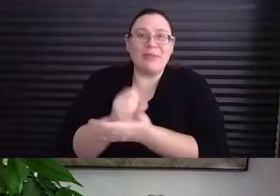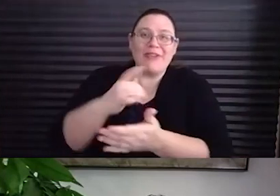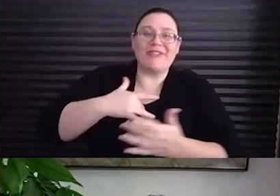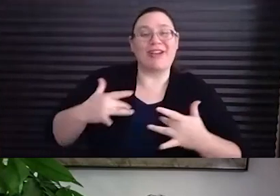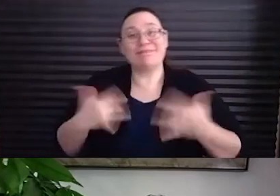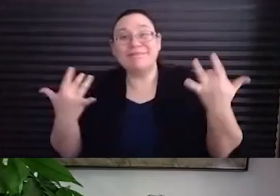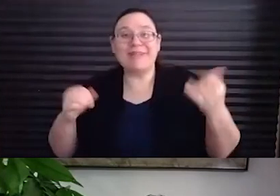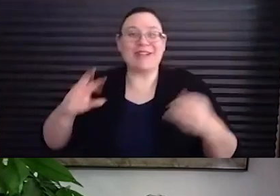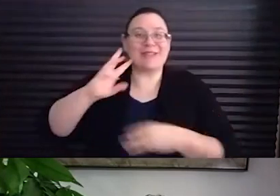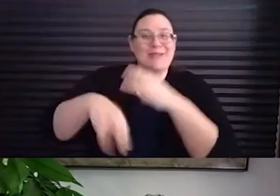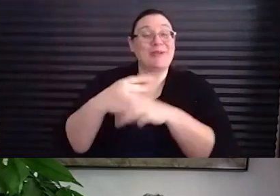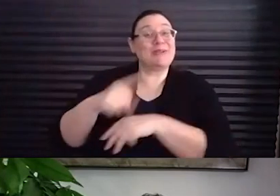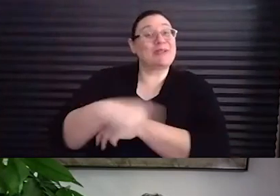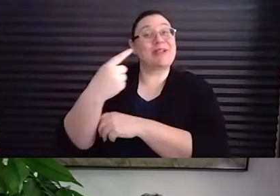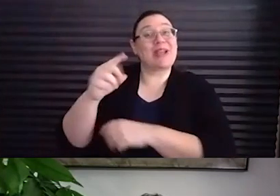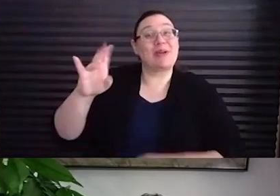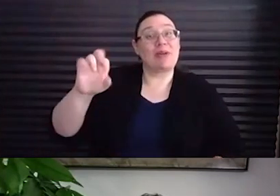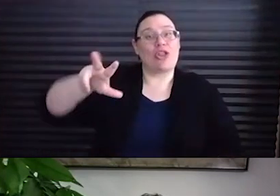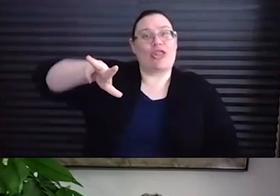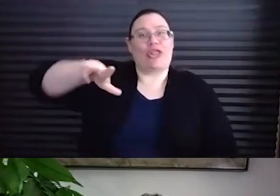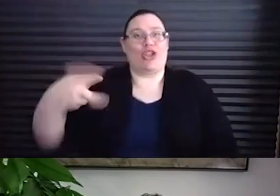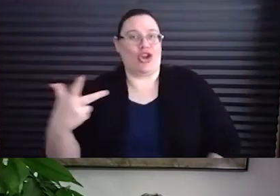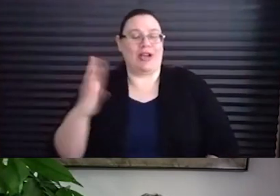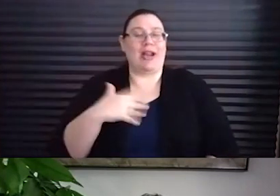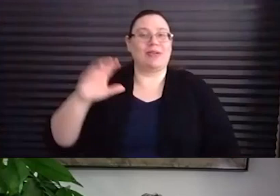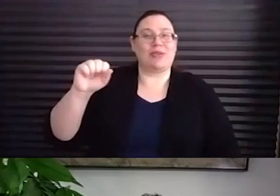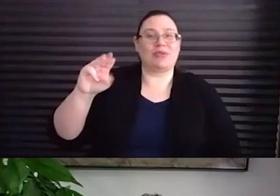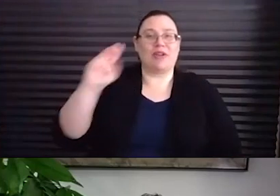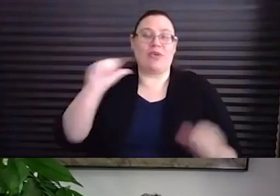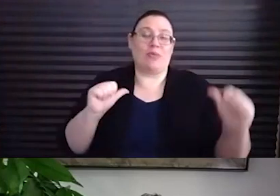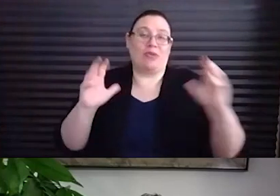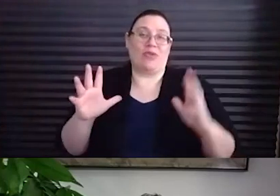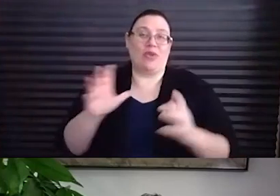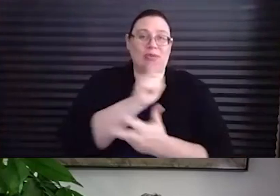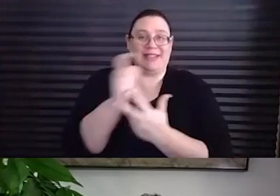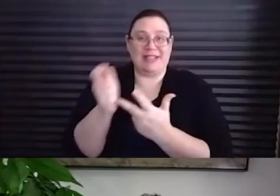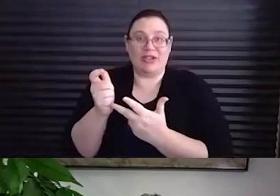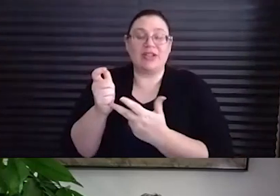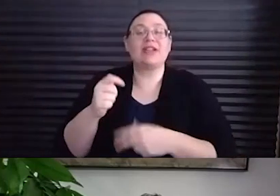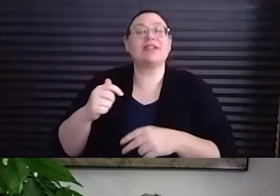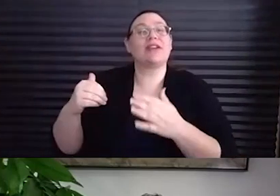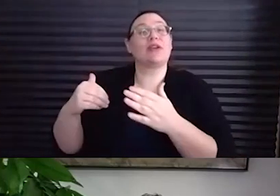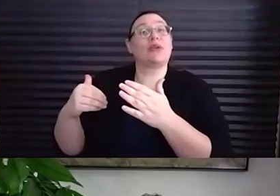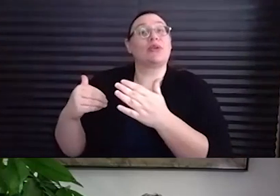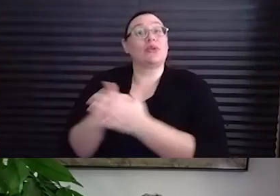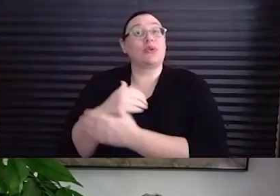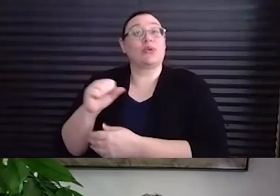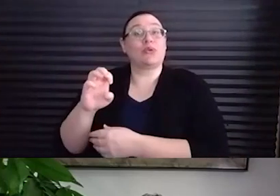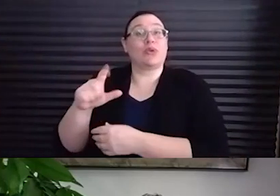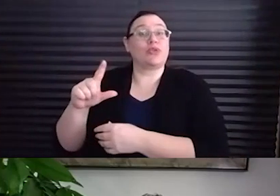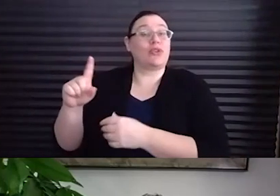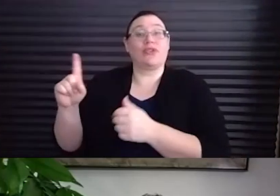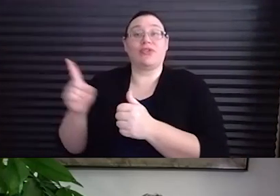world. Today's webinar is the third installment in our Social Media for Performers series. From new social first talk shows and